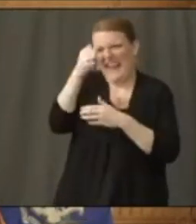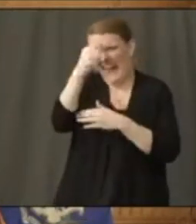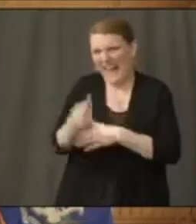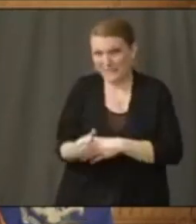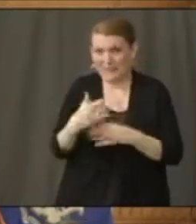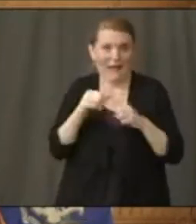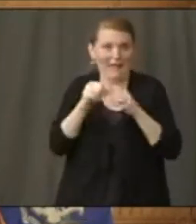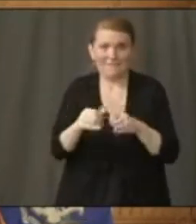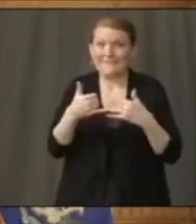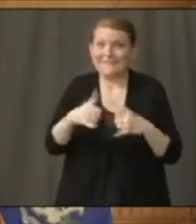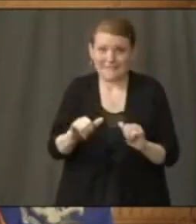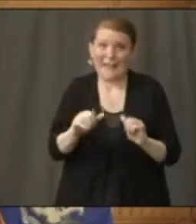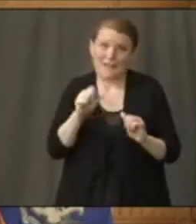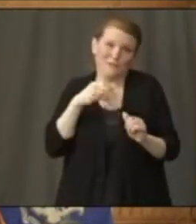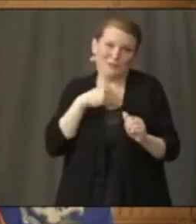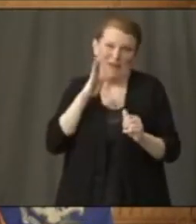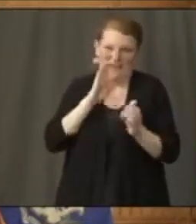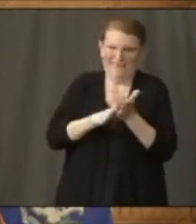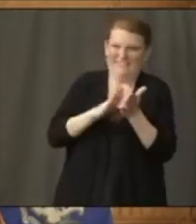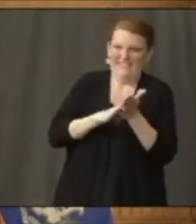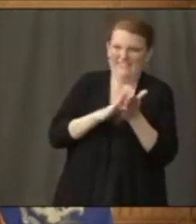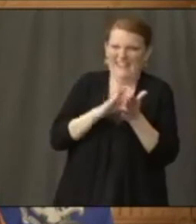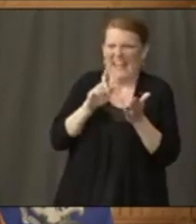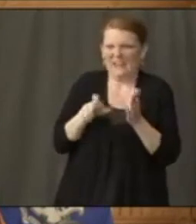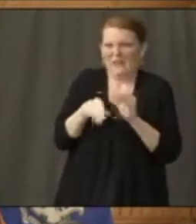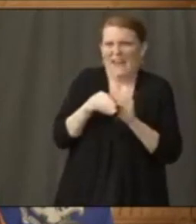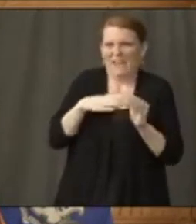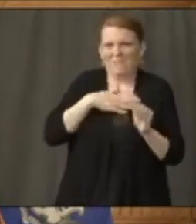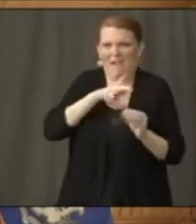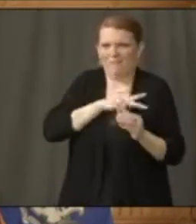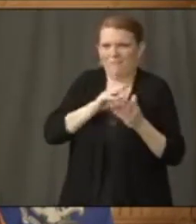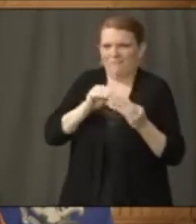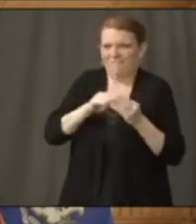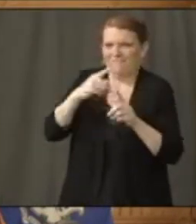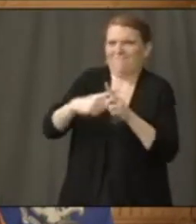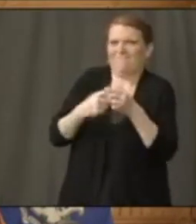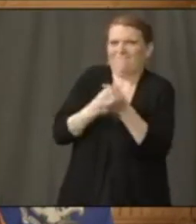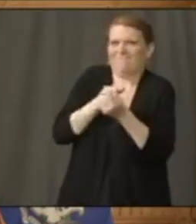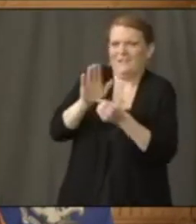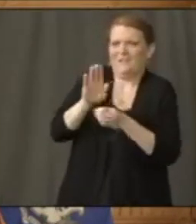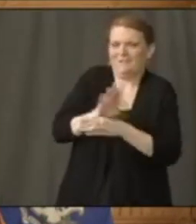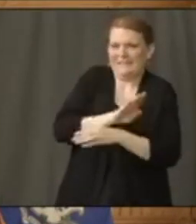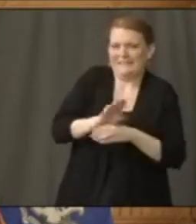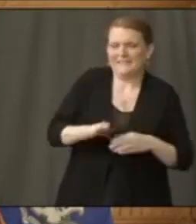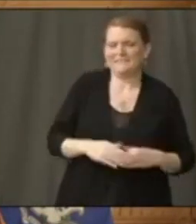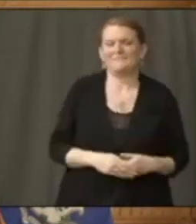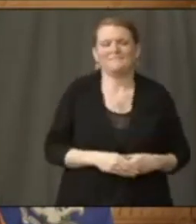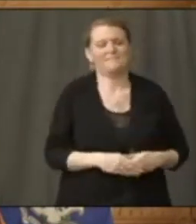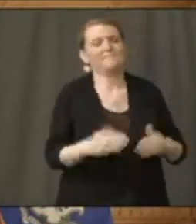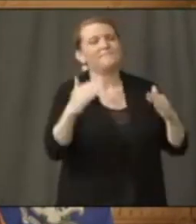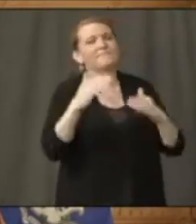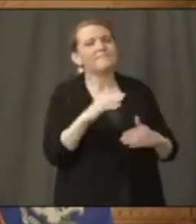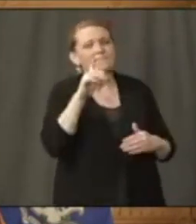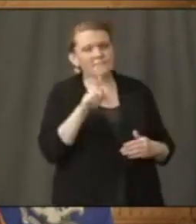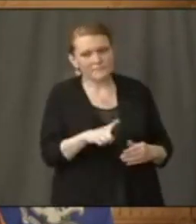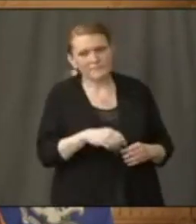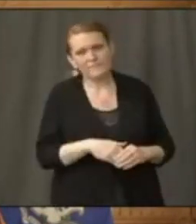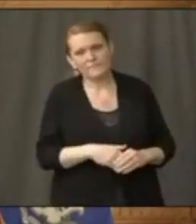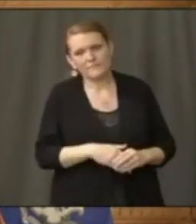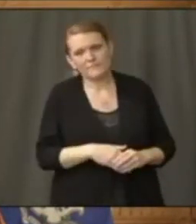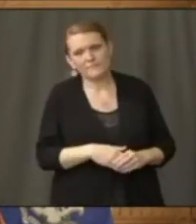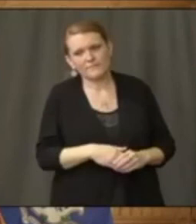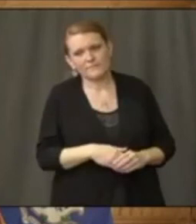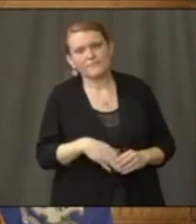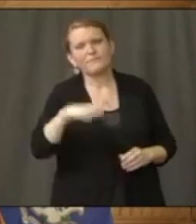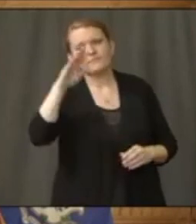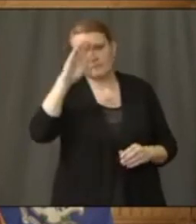And I hate to even bring this up, but there was a protest out front. Nursing home workers still saying about the PPE. Is there a disconnect? Because we